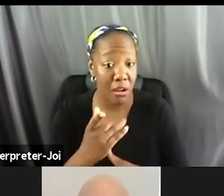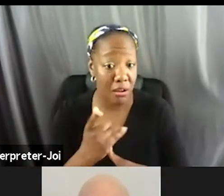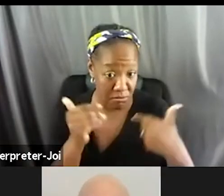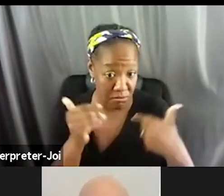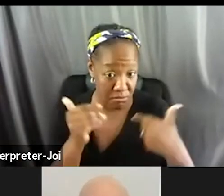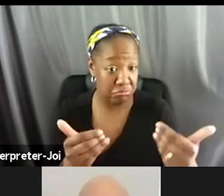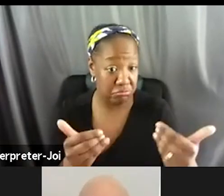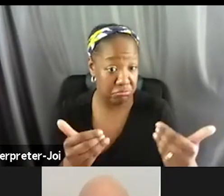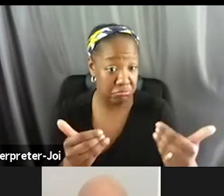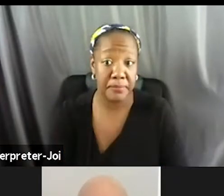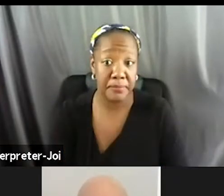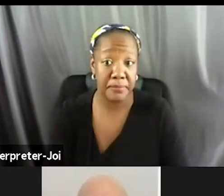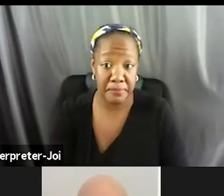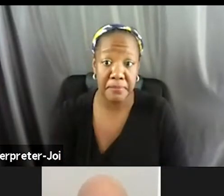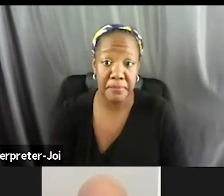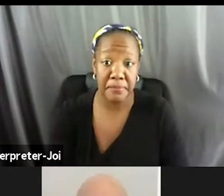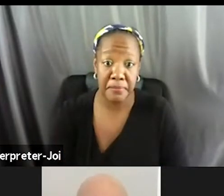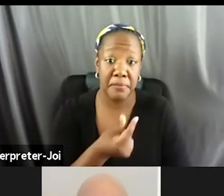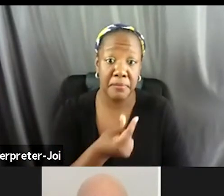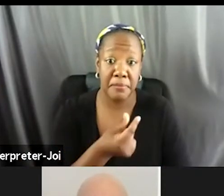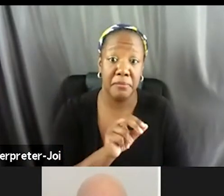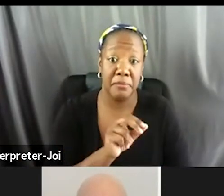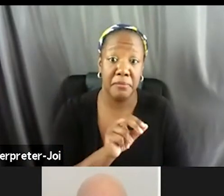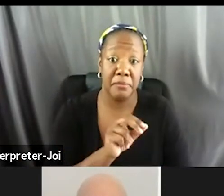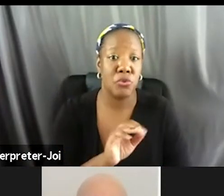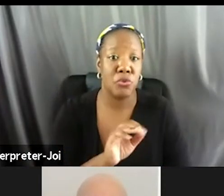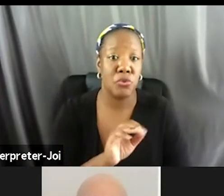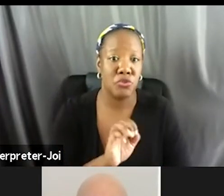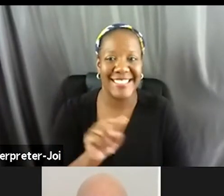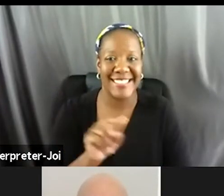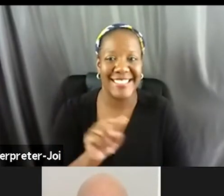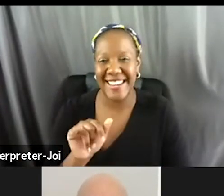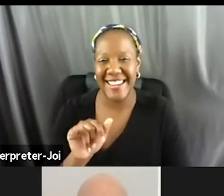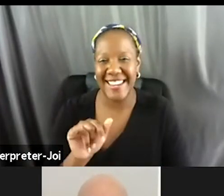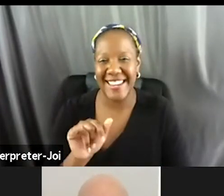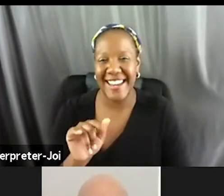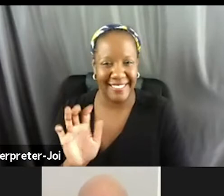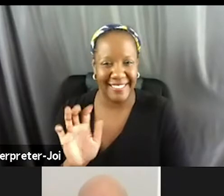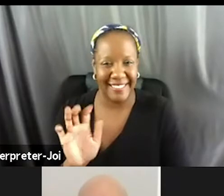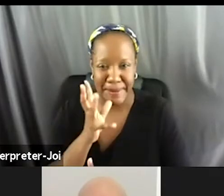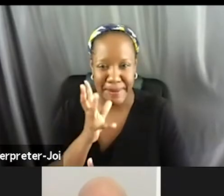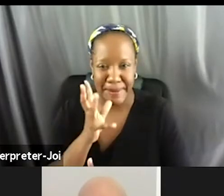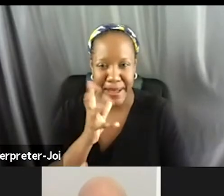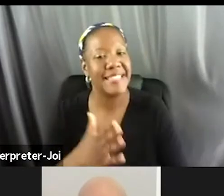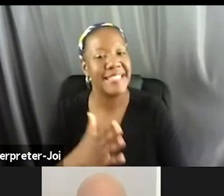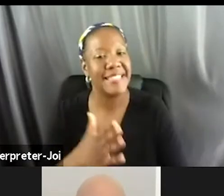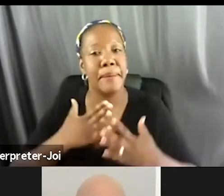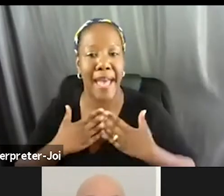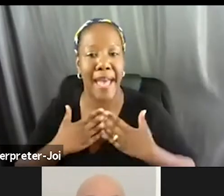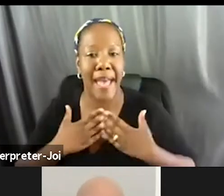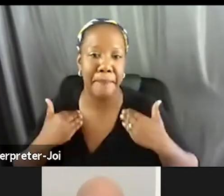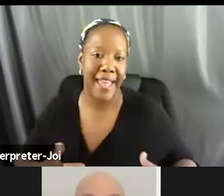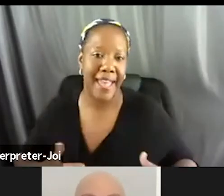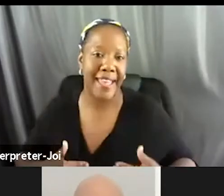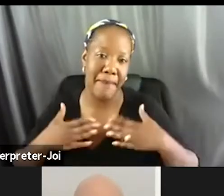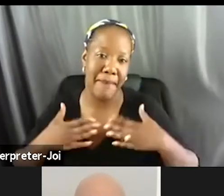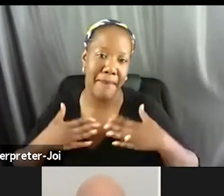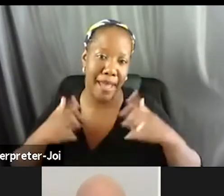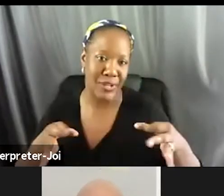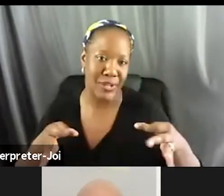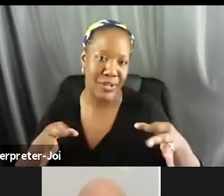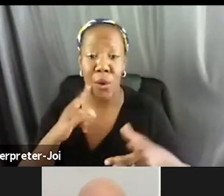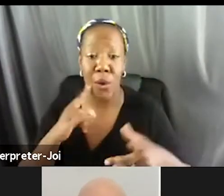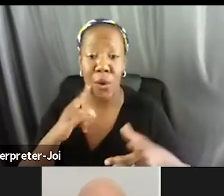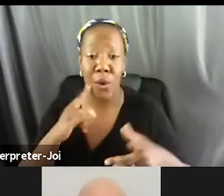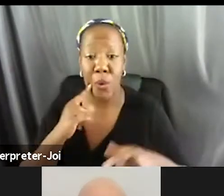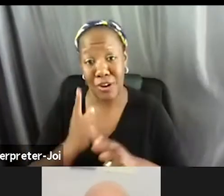Yeah, I think we just kind of like go with the philosophy of my body, my choice, right? You know, so what's right for one person may